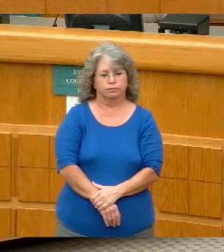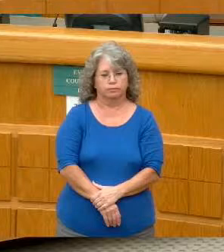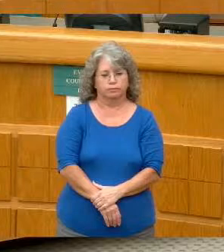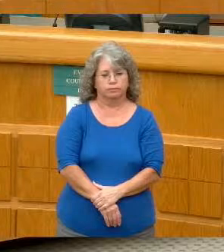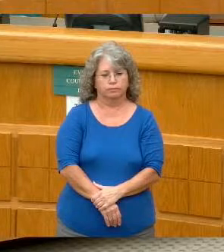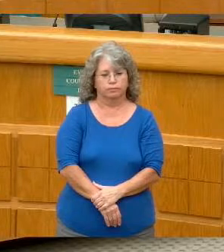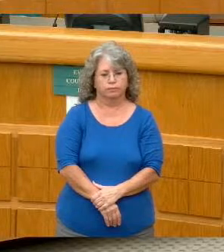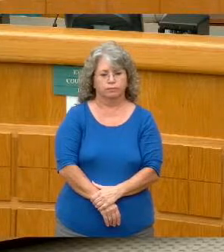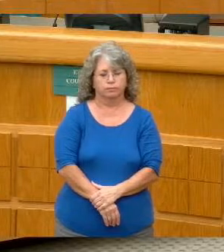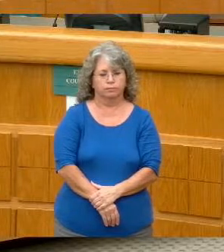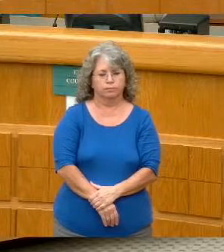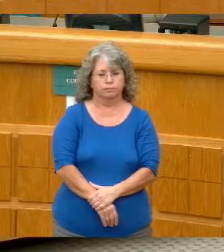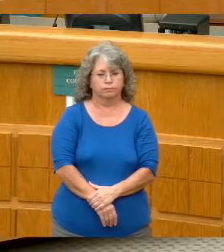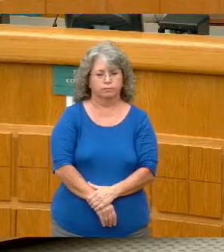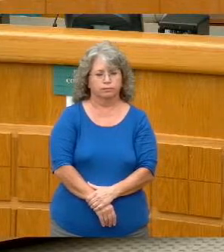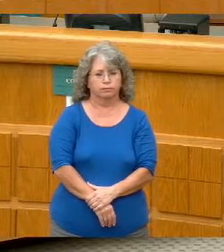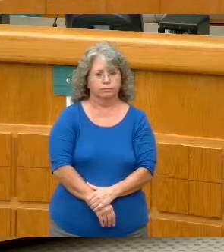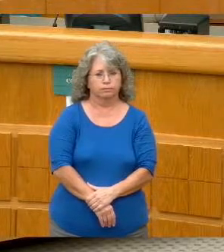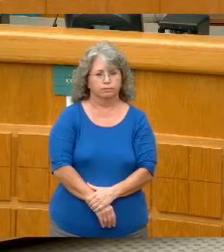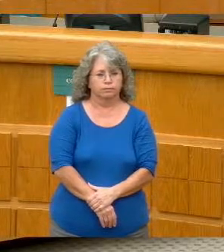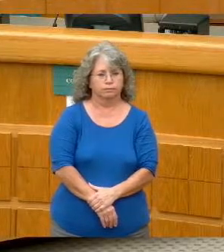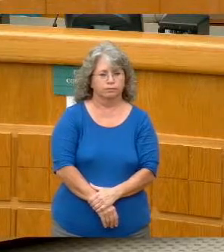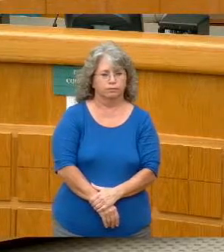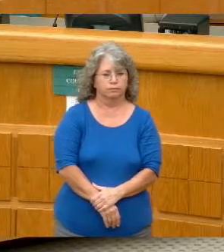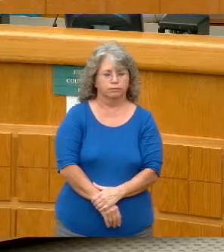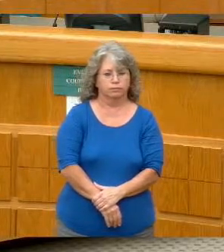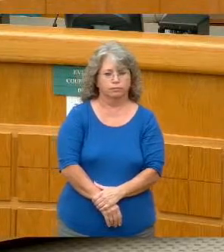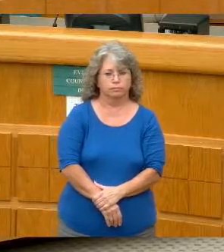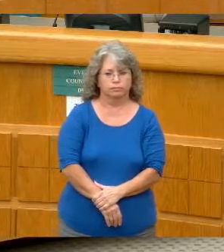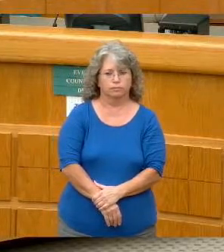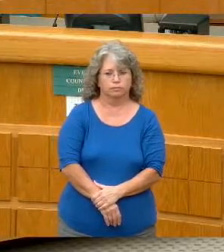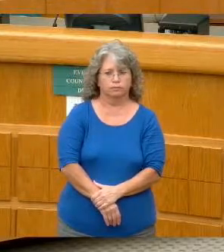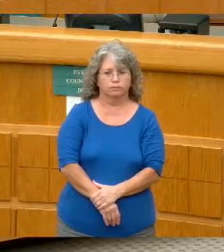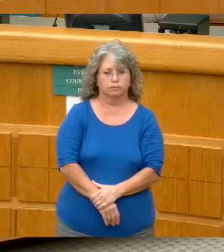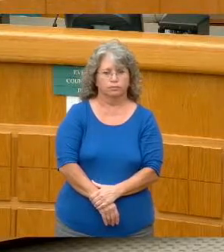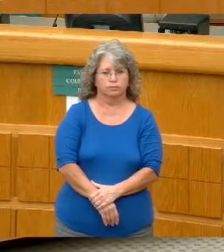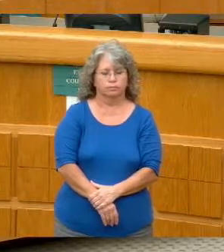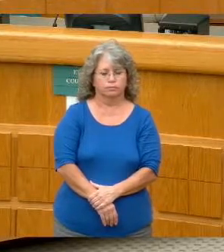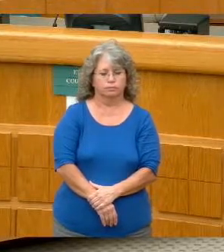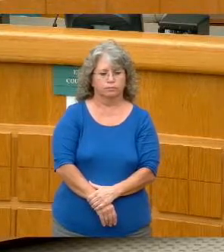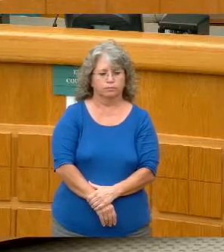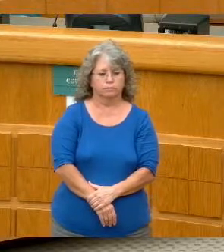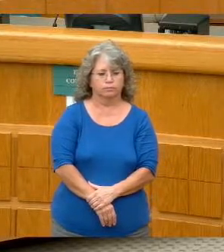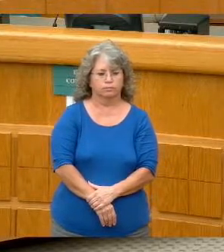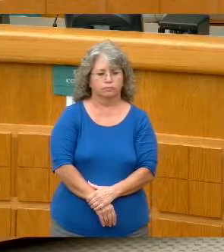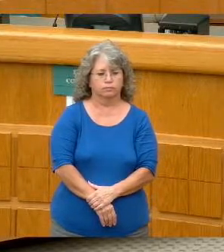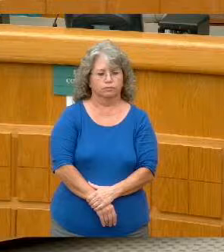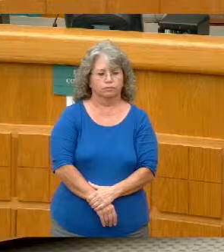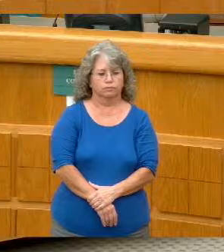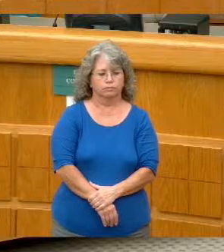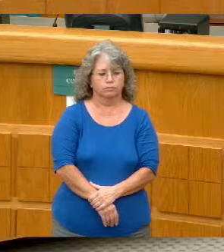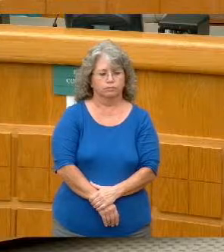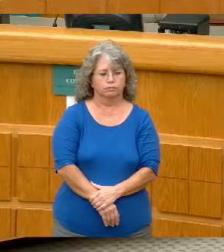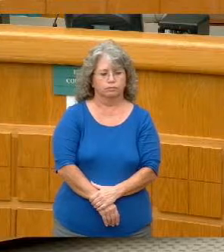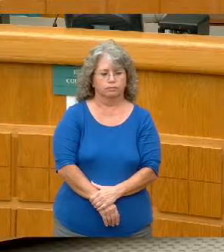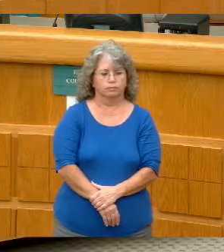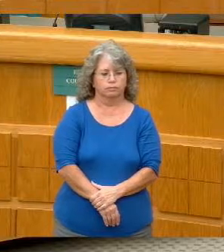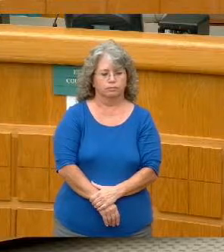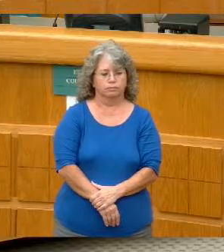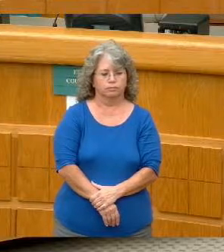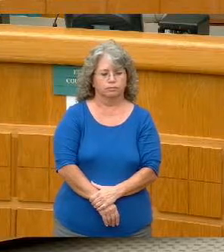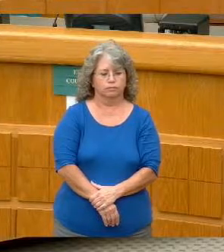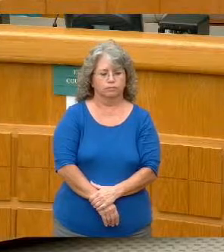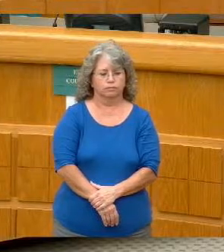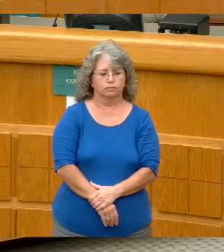al 0.9%, lo que significa que una persona infectada tiene el 90% de posibilidad de infectar a